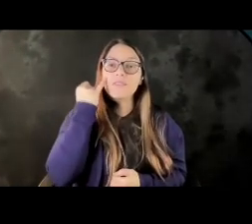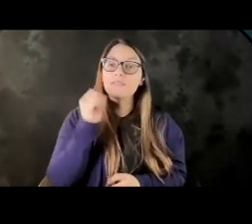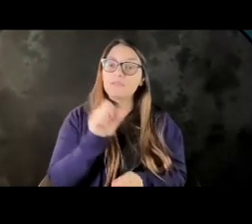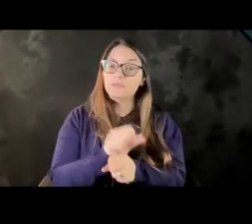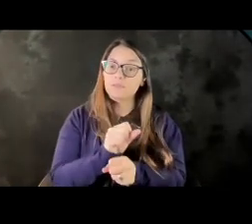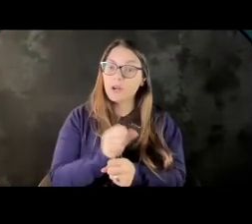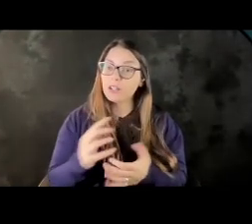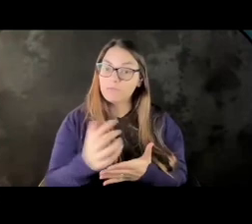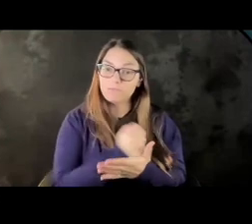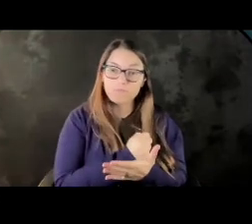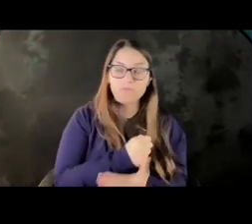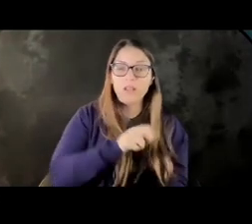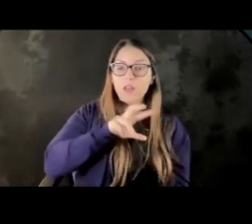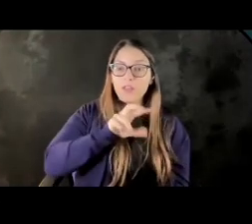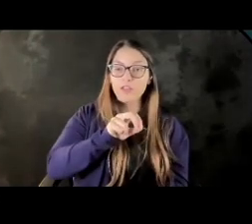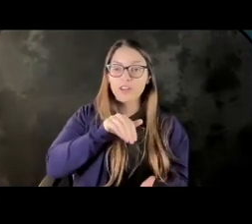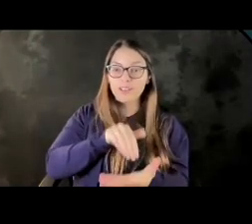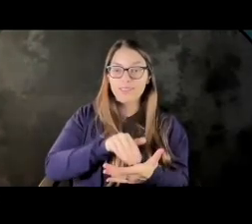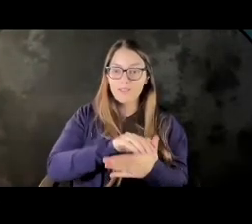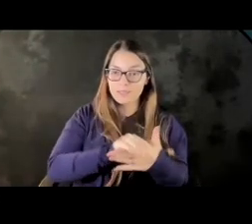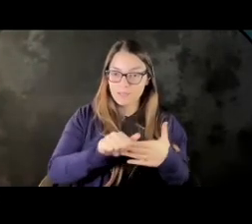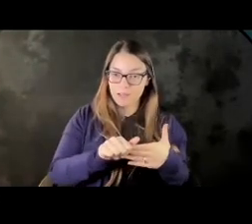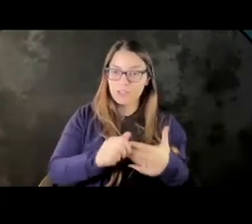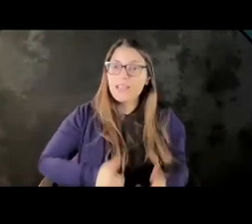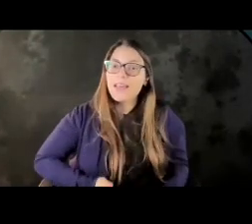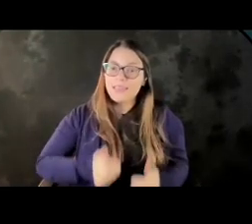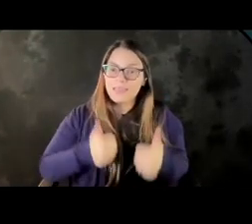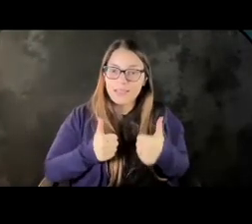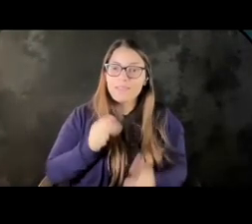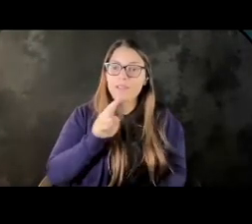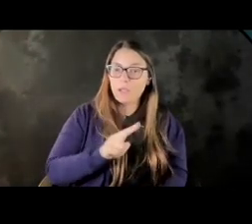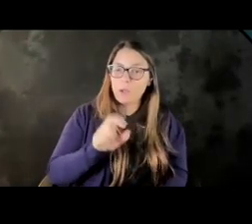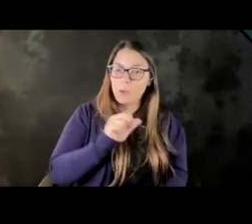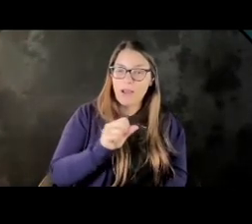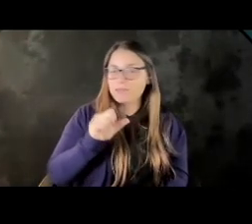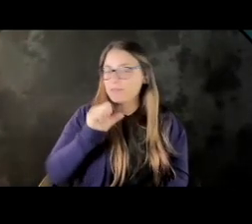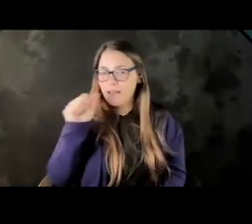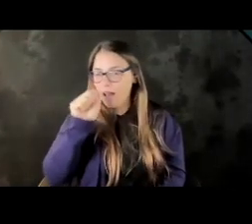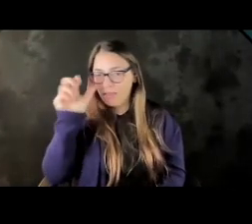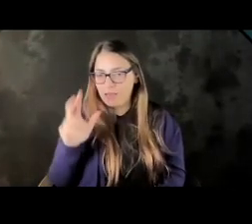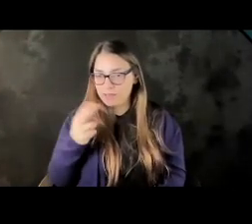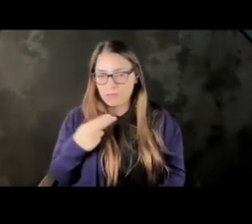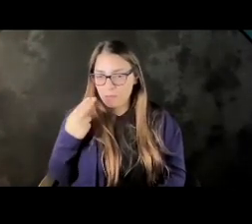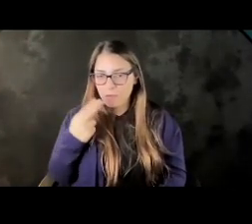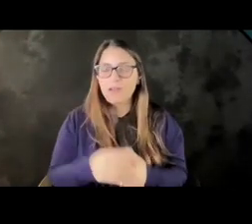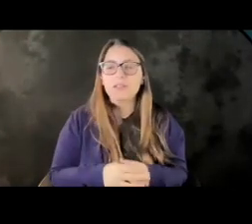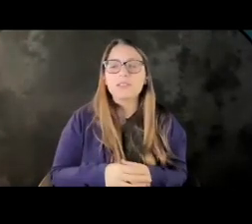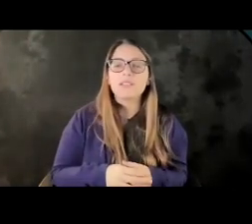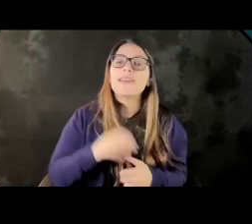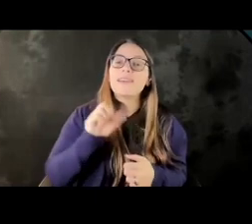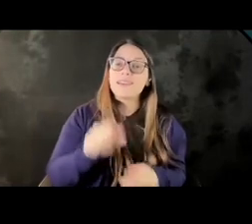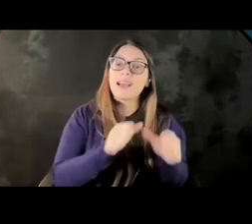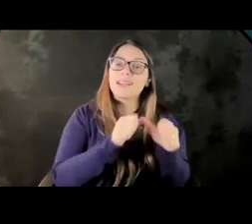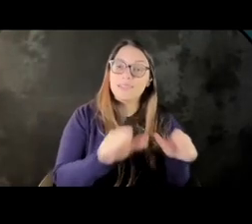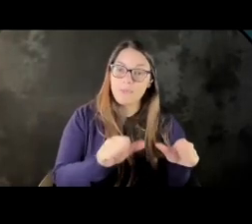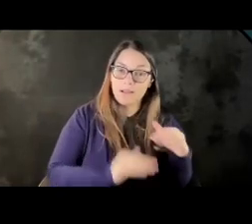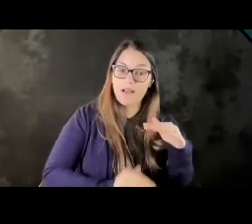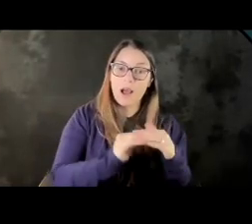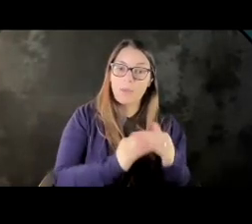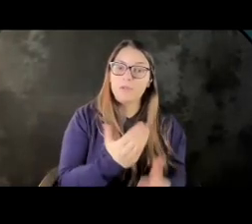$30,000 and live in the continental U.S., you can deposit up to the $15,060